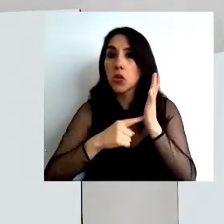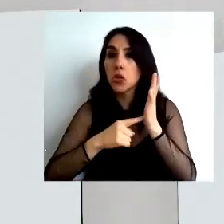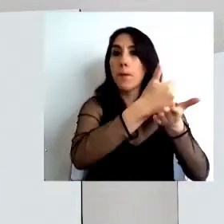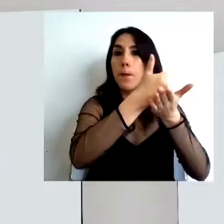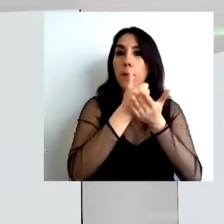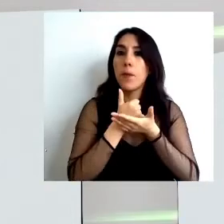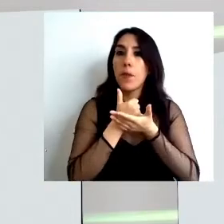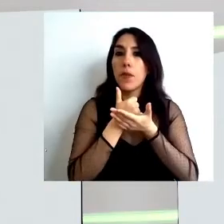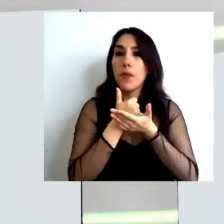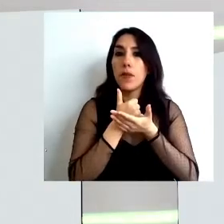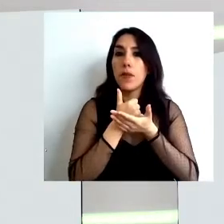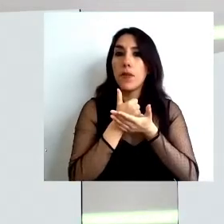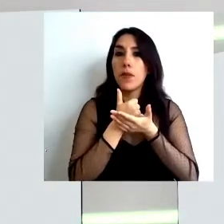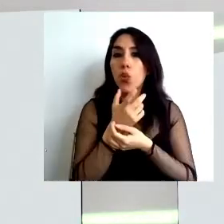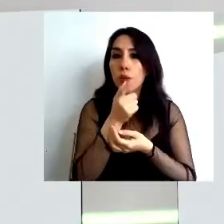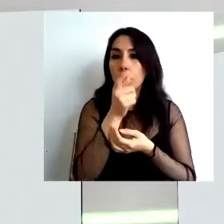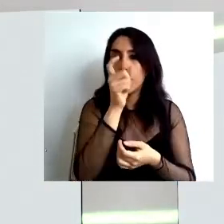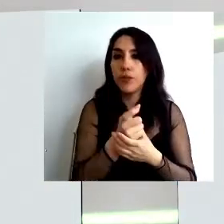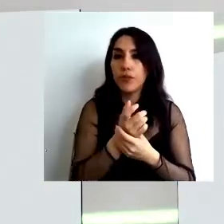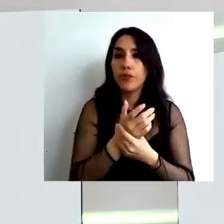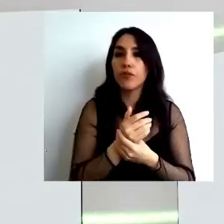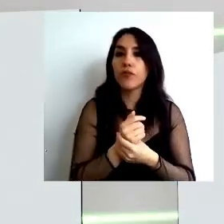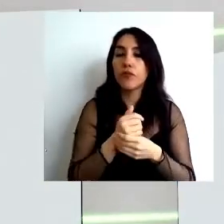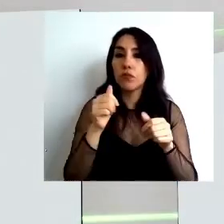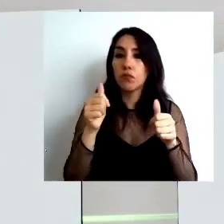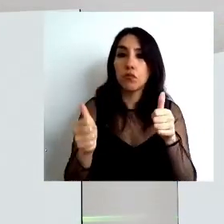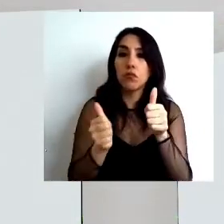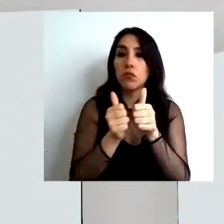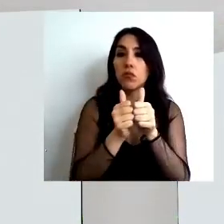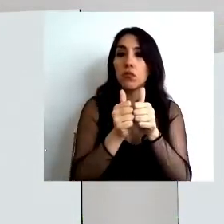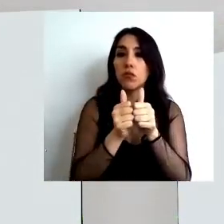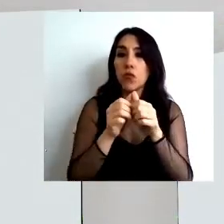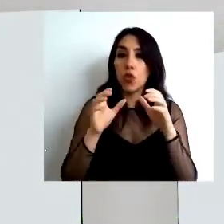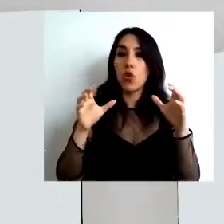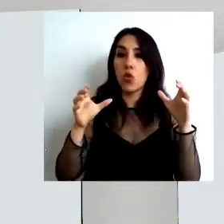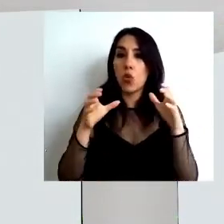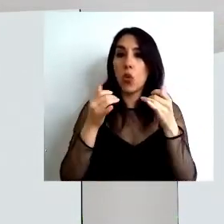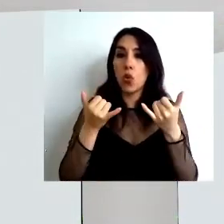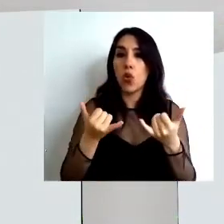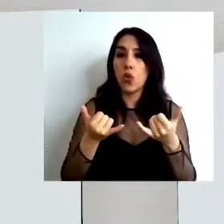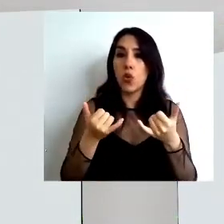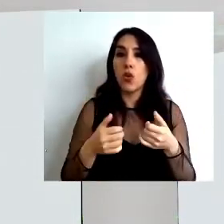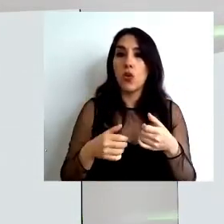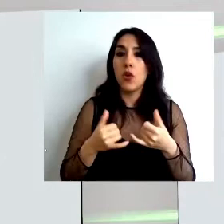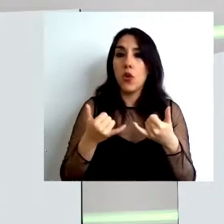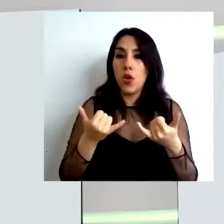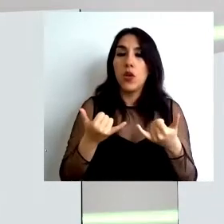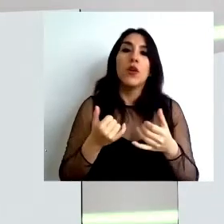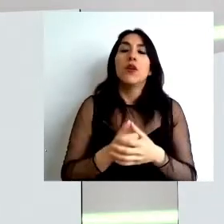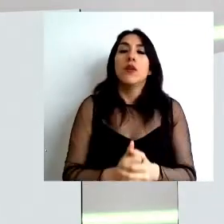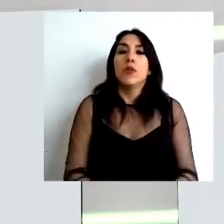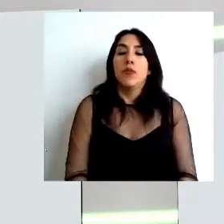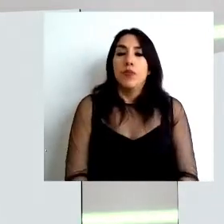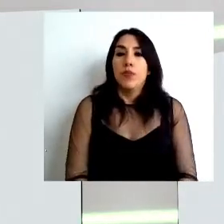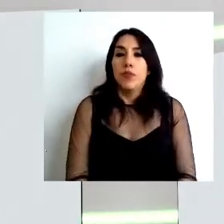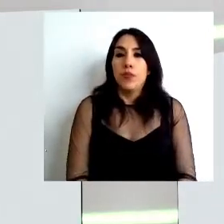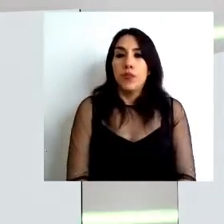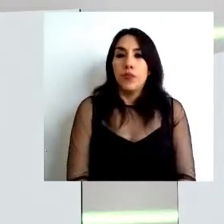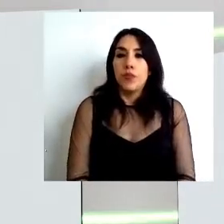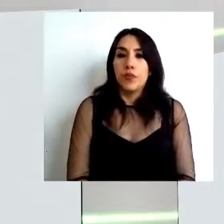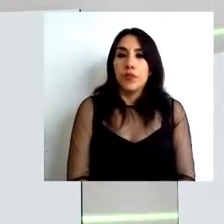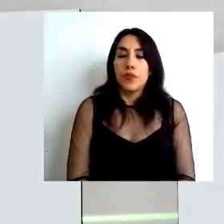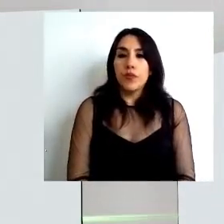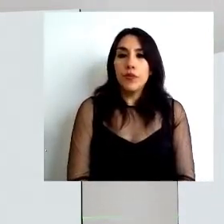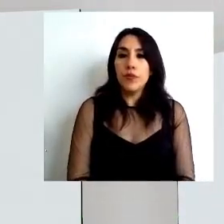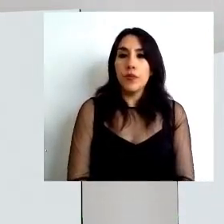represent. And we have prepared an anonymous, very quick poll for this.